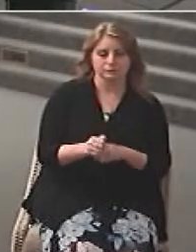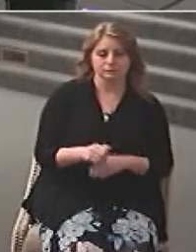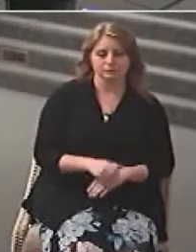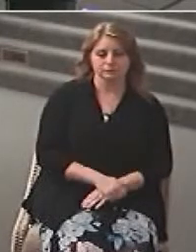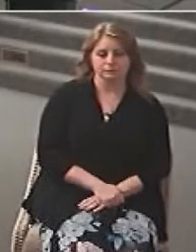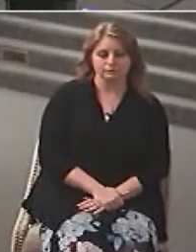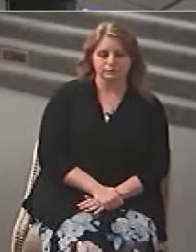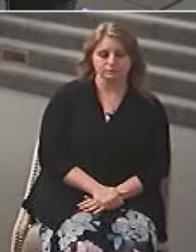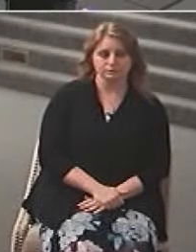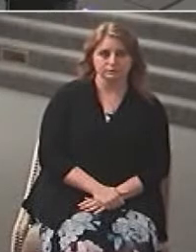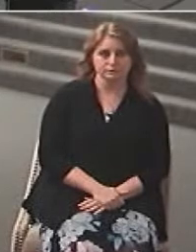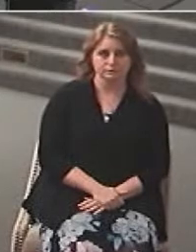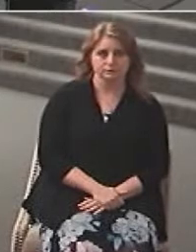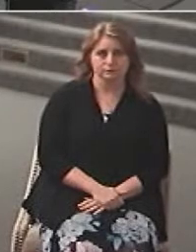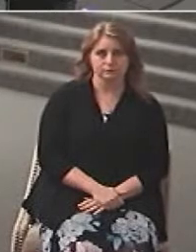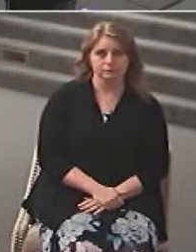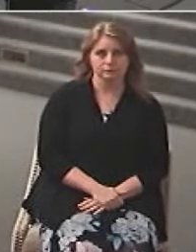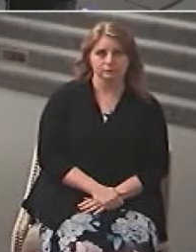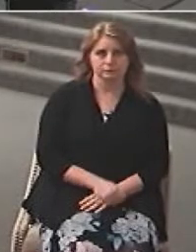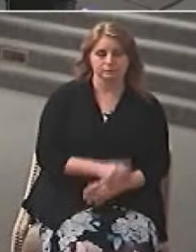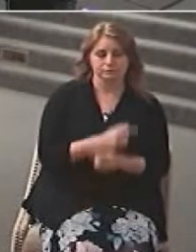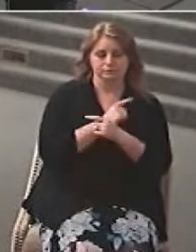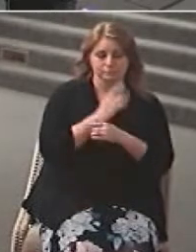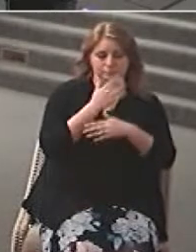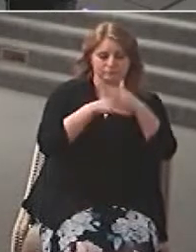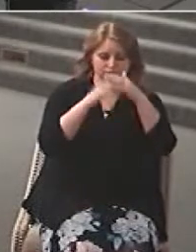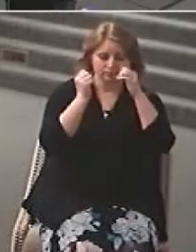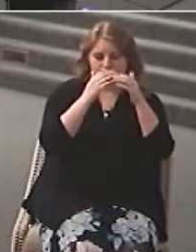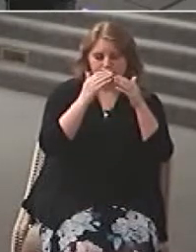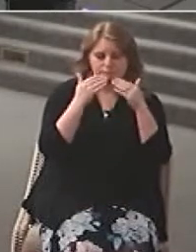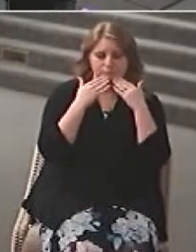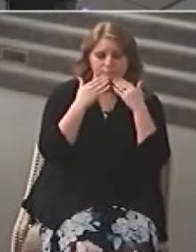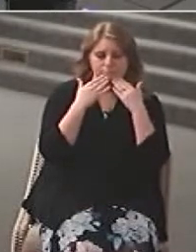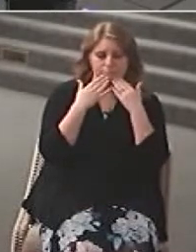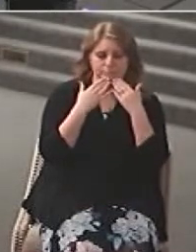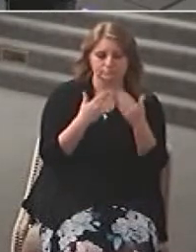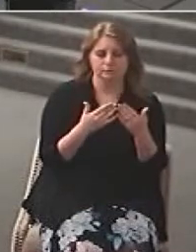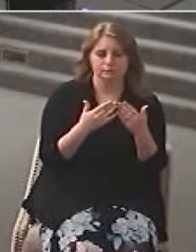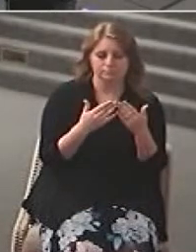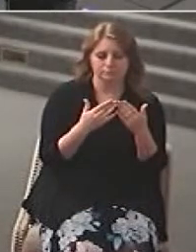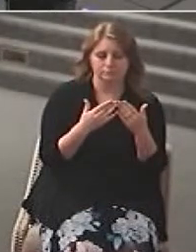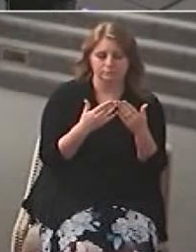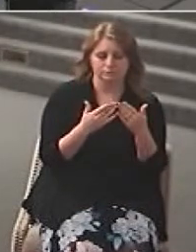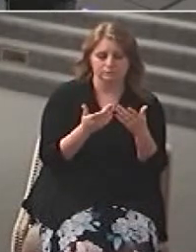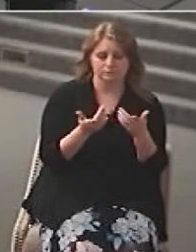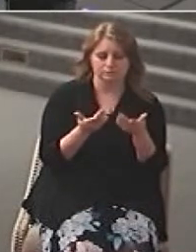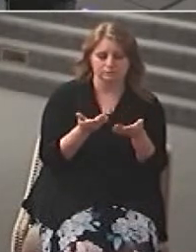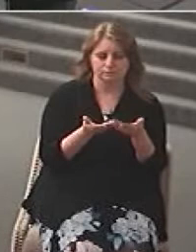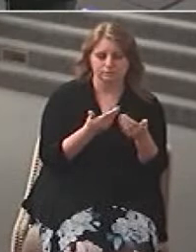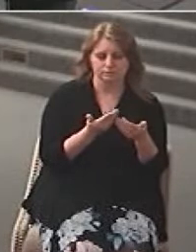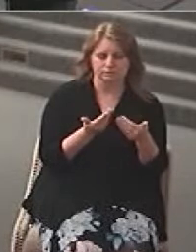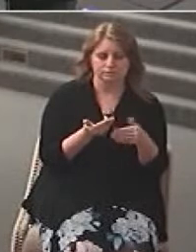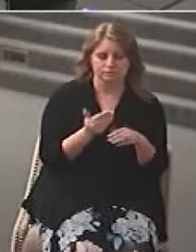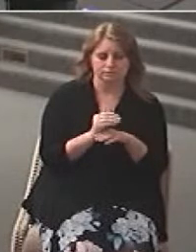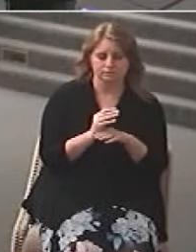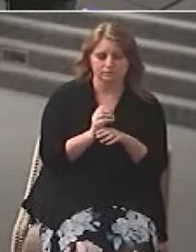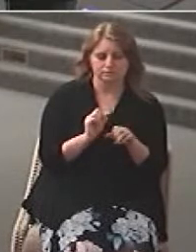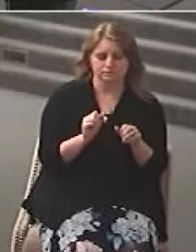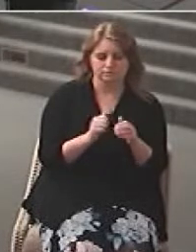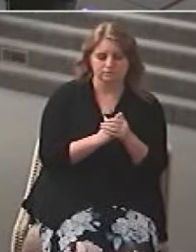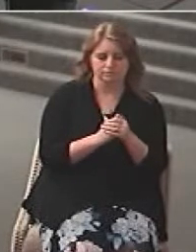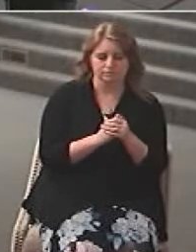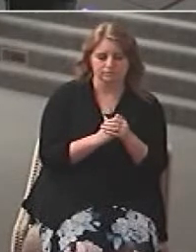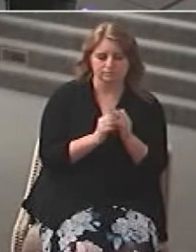way. Dear Heavenly Father, as we come to you in prayer, just want to thank you, Lord, so much for bringing us here tonight safely. Lord, I pray that you would be